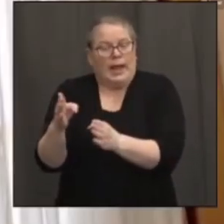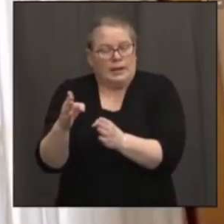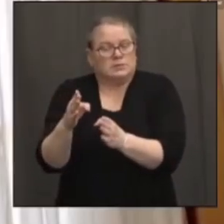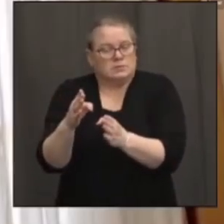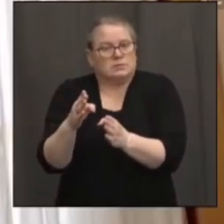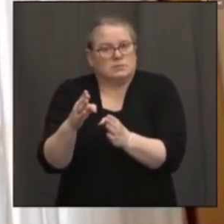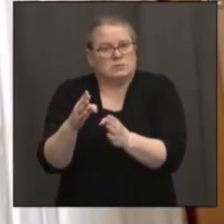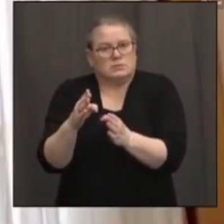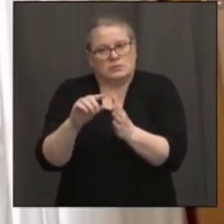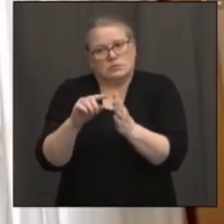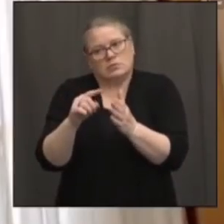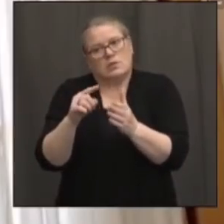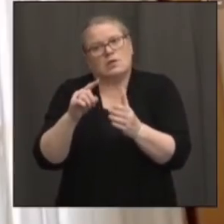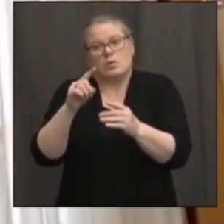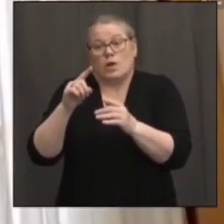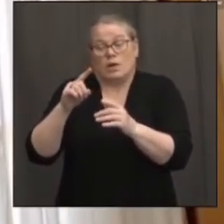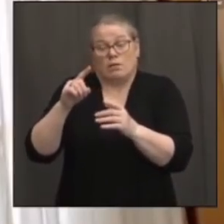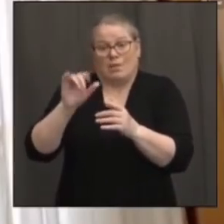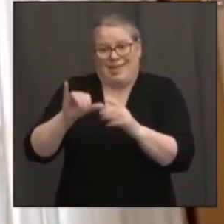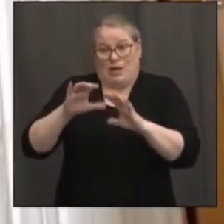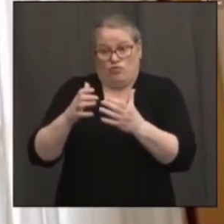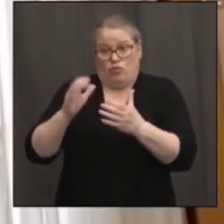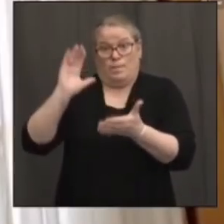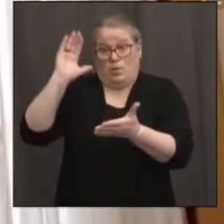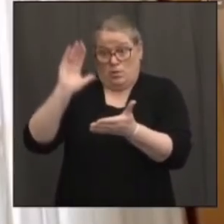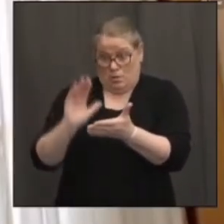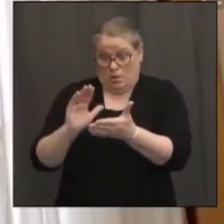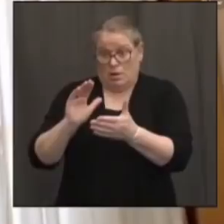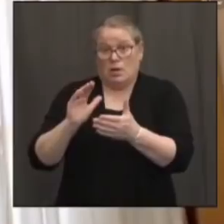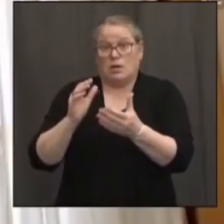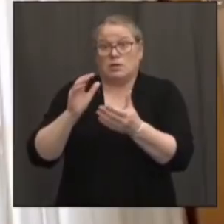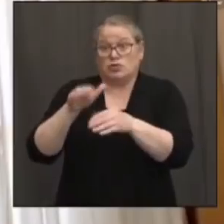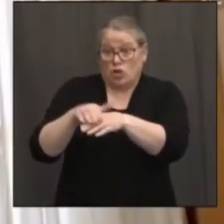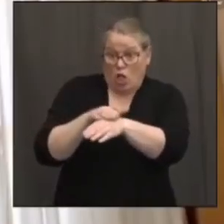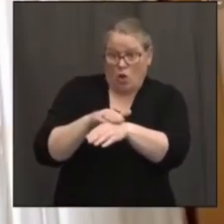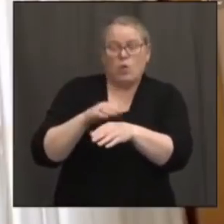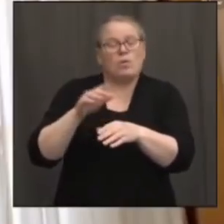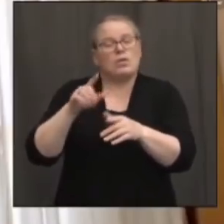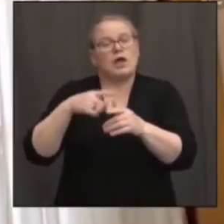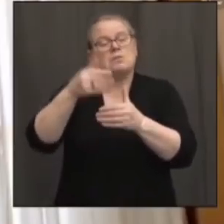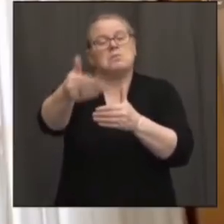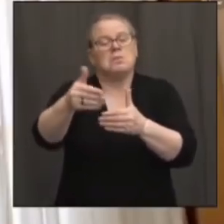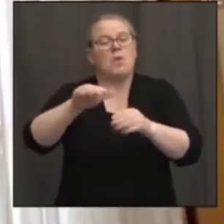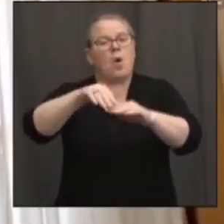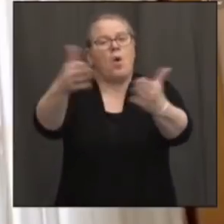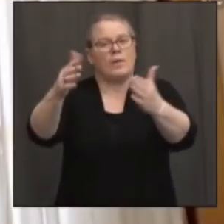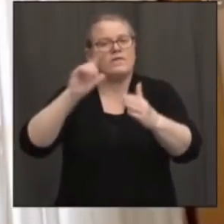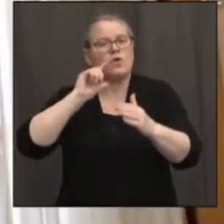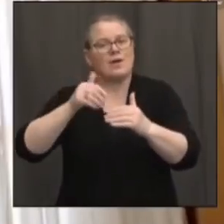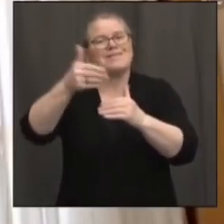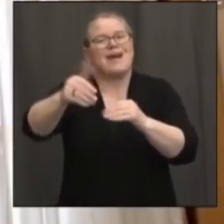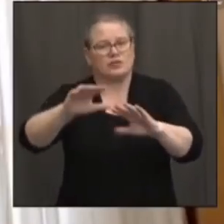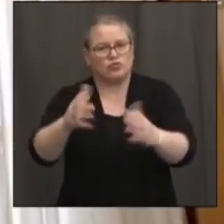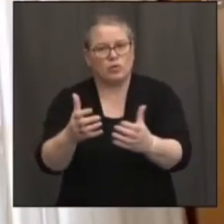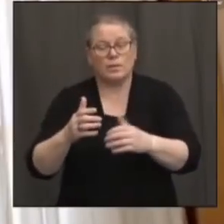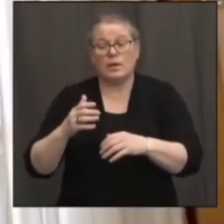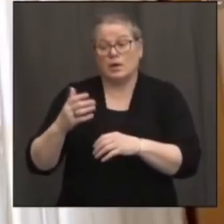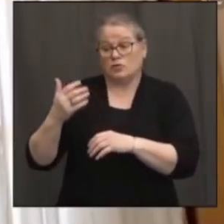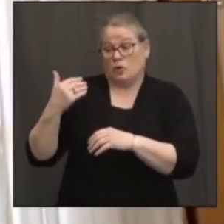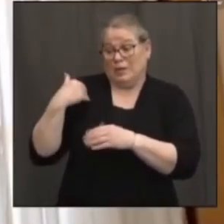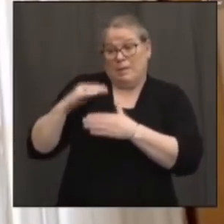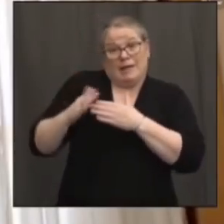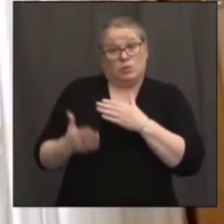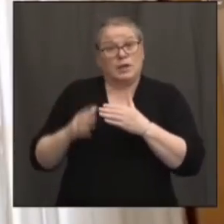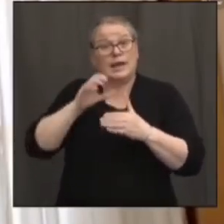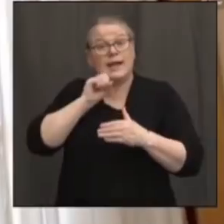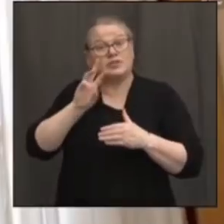have gotten a same day appointment at a lot of our providers around the state. And so as soon as you start to see that slack in demand, that's when you want to go to the next